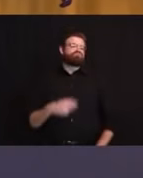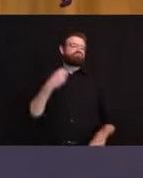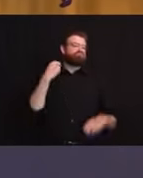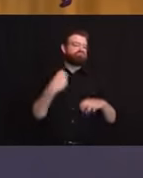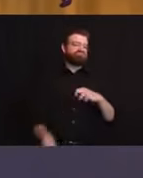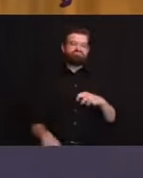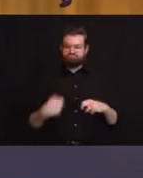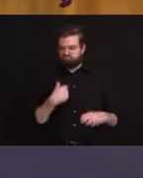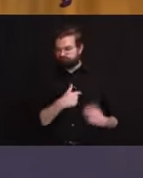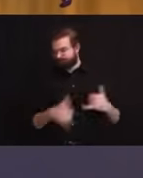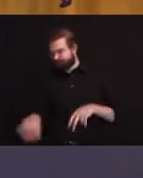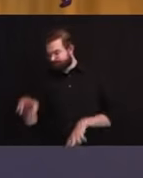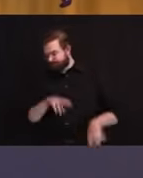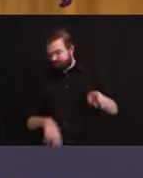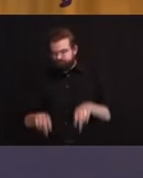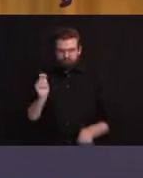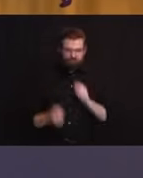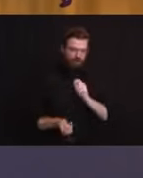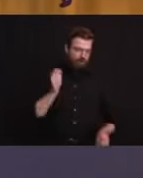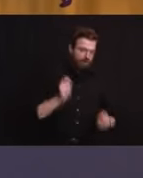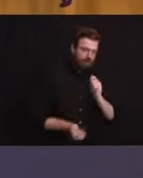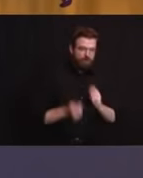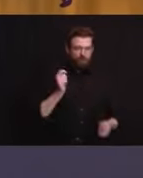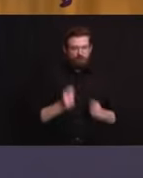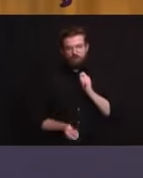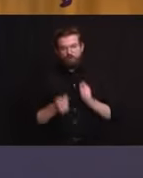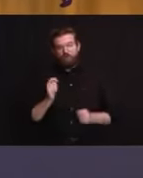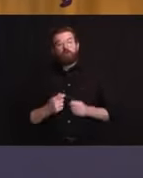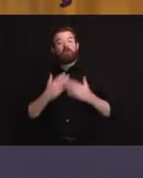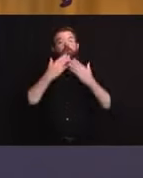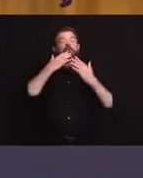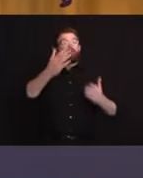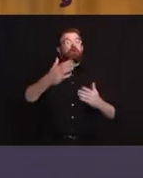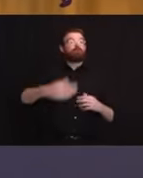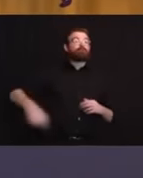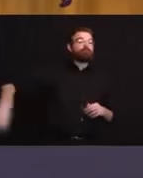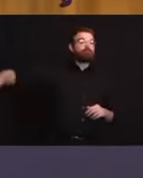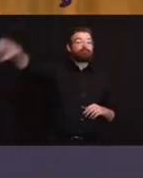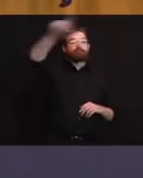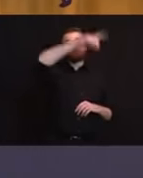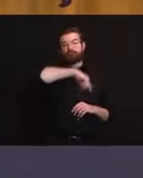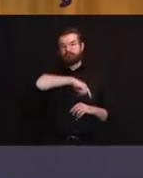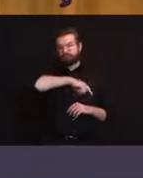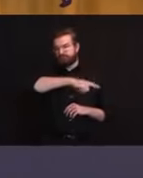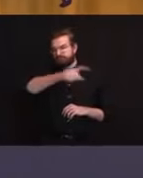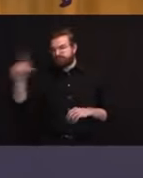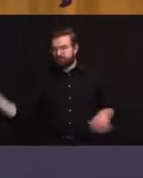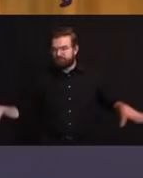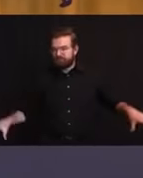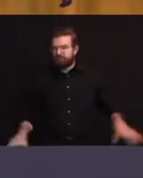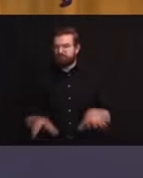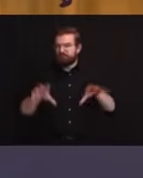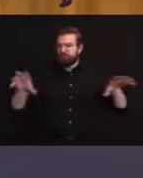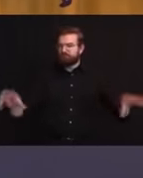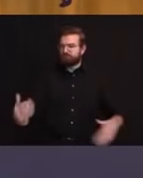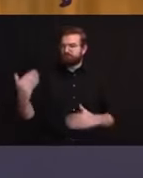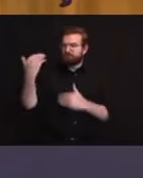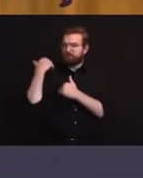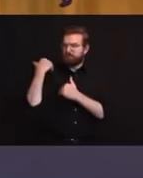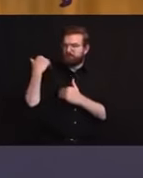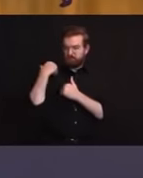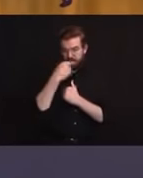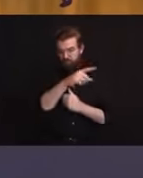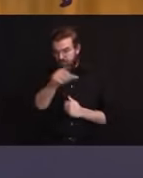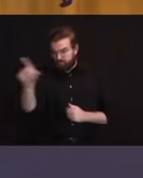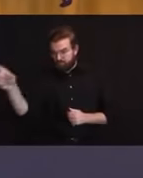to take. Thank you, folks, for doing everything you're doing. To both Dustin's and Elise's question,